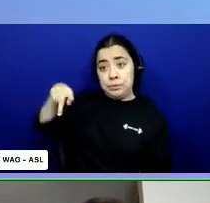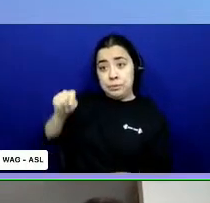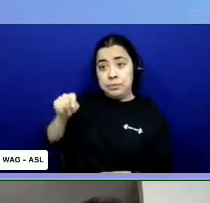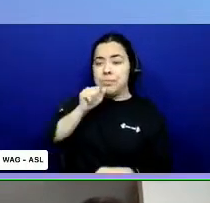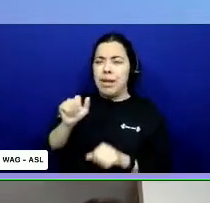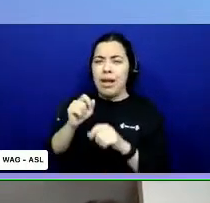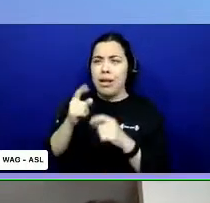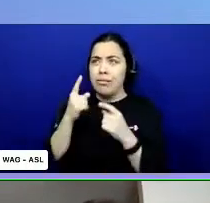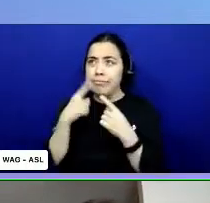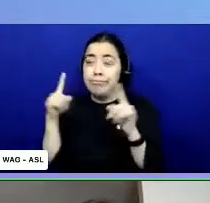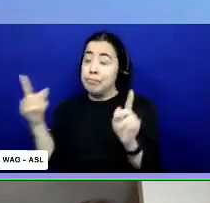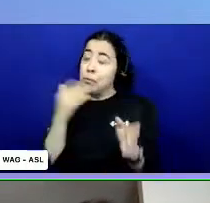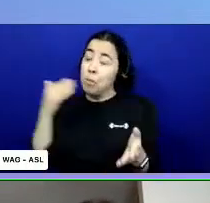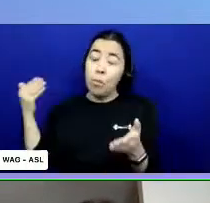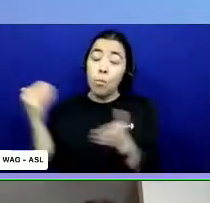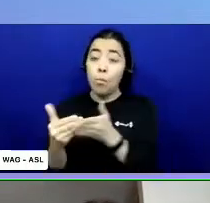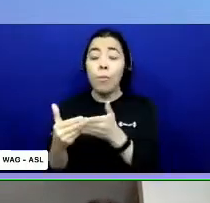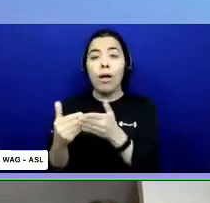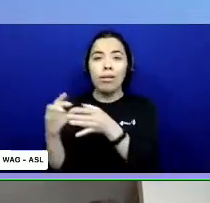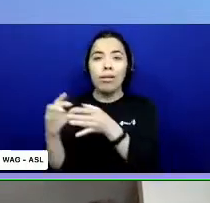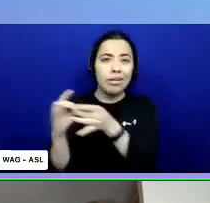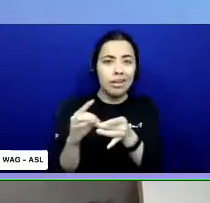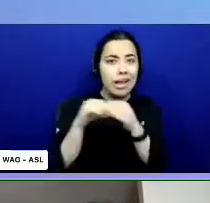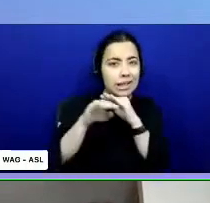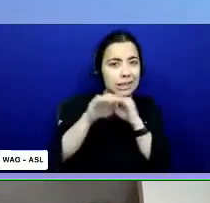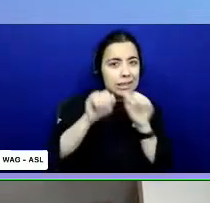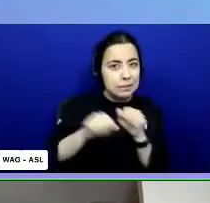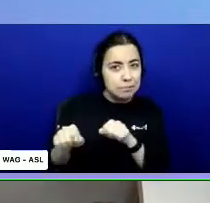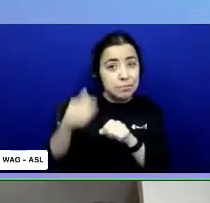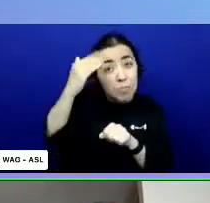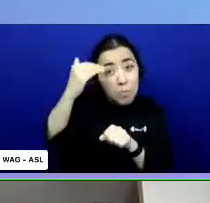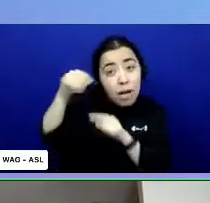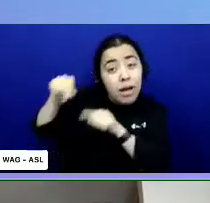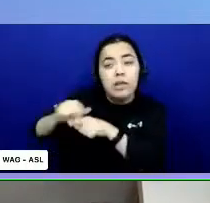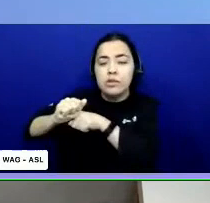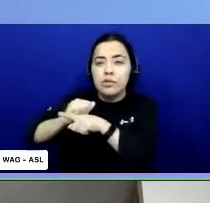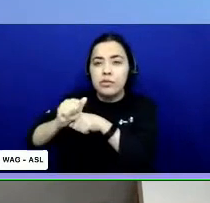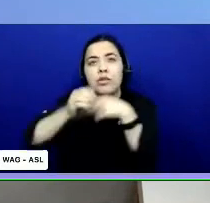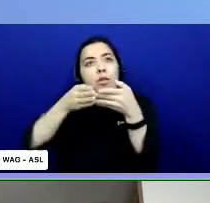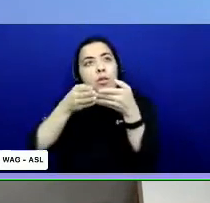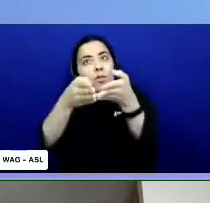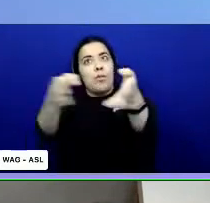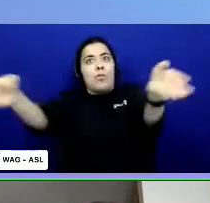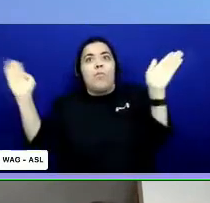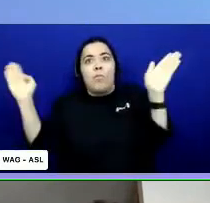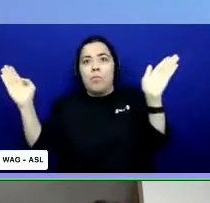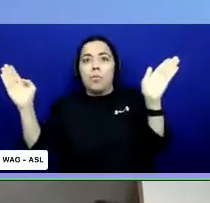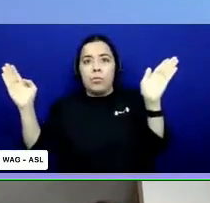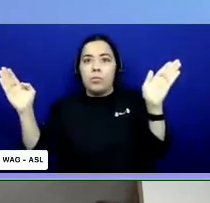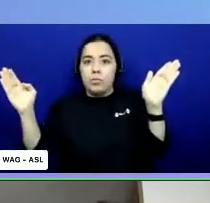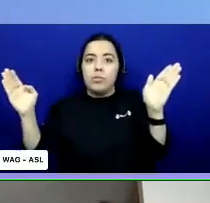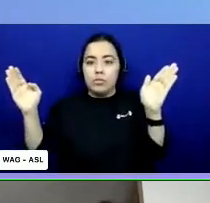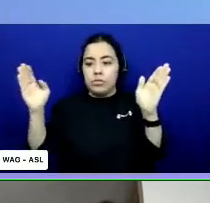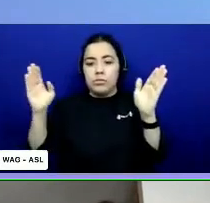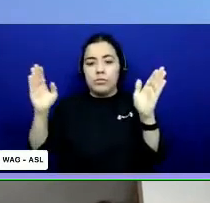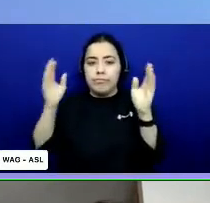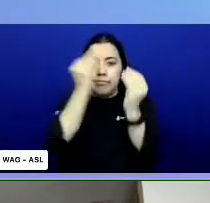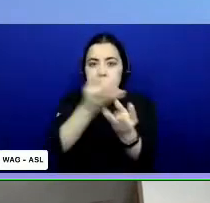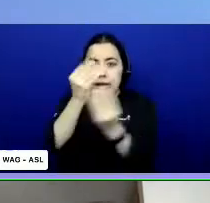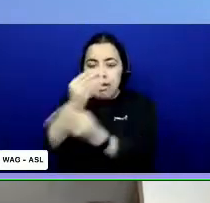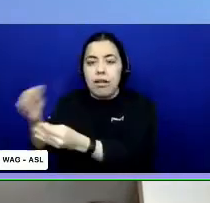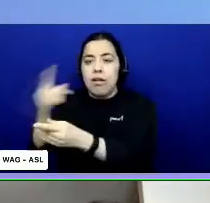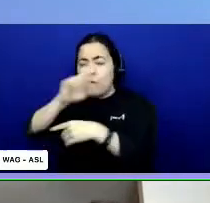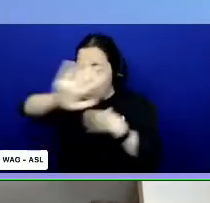particularly well for accessibility. And that's because it's trained on a very large general data set on all the